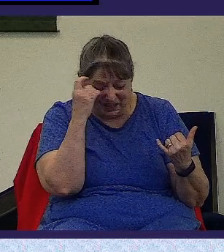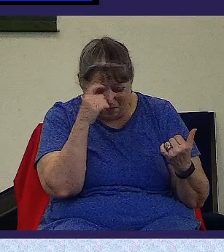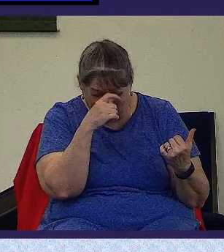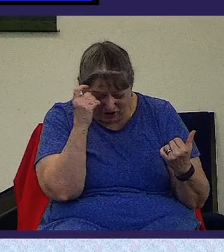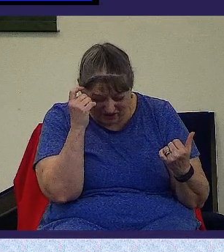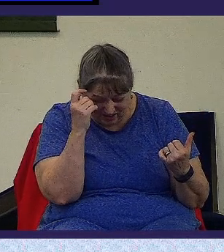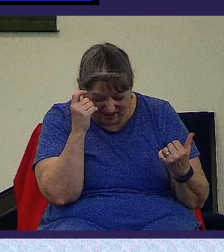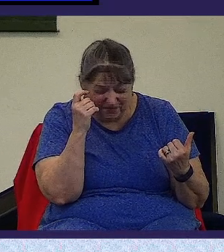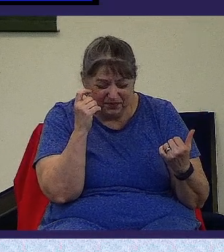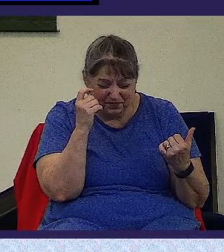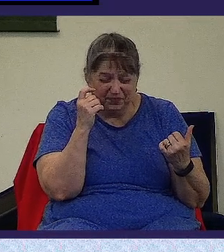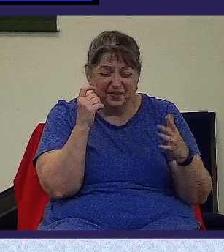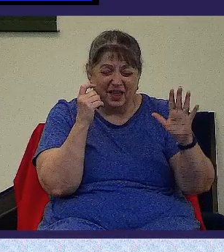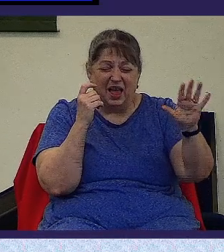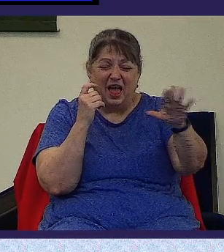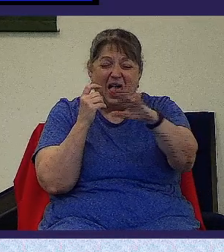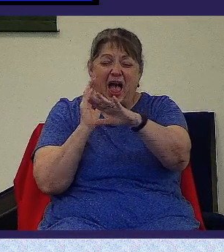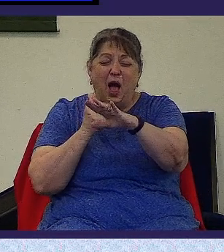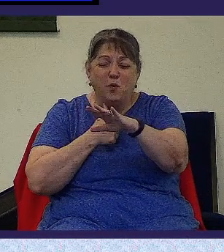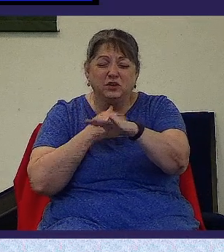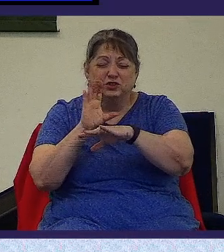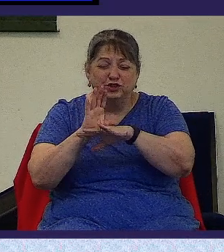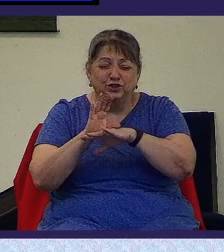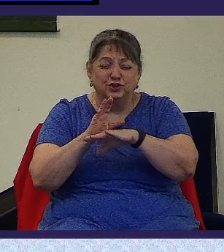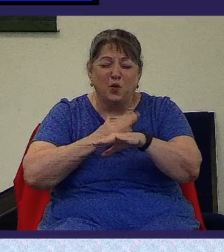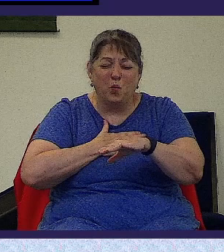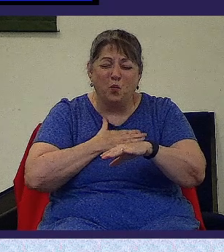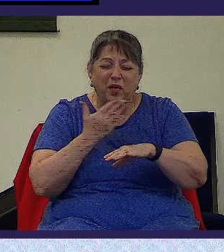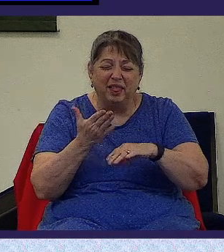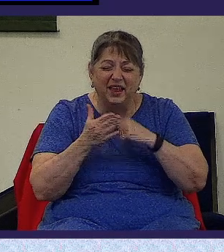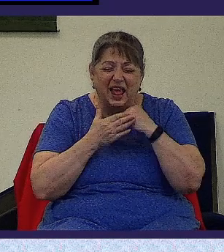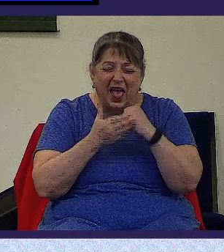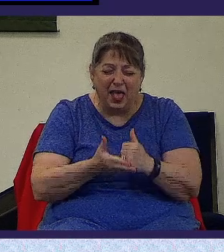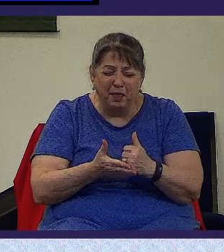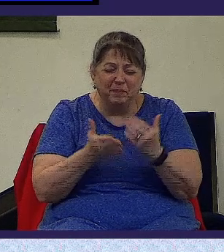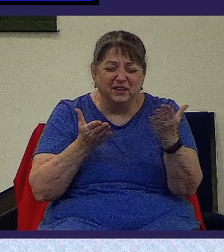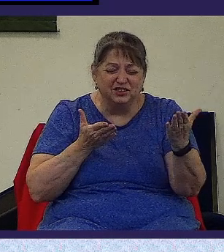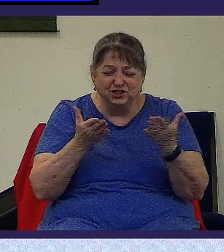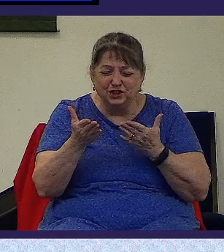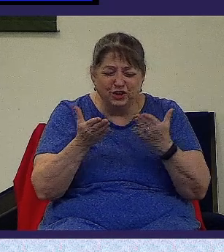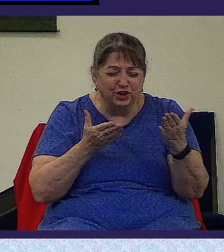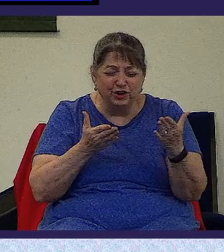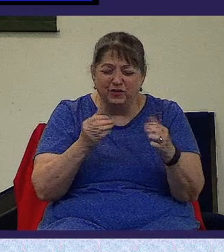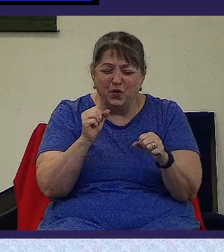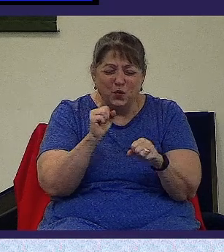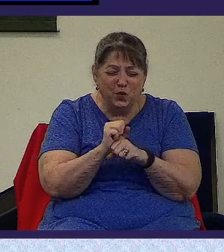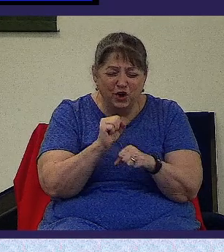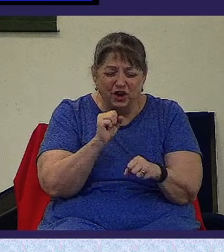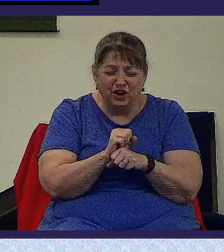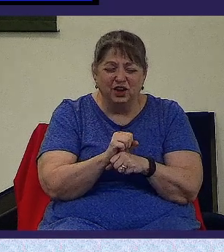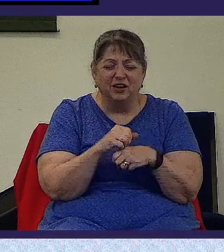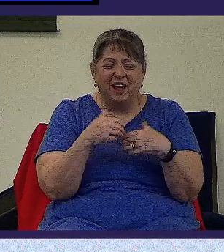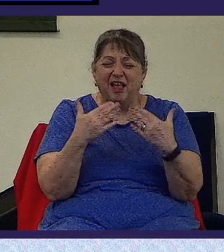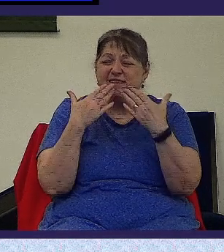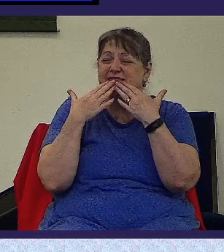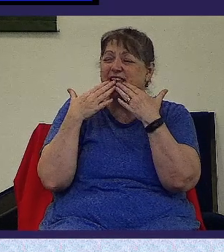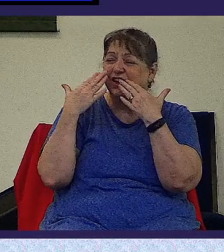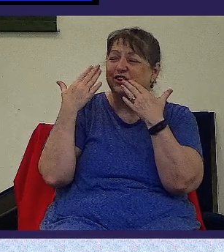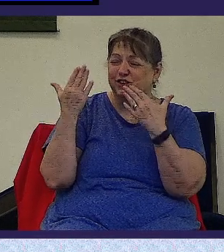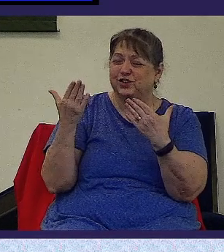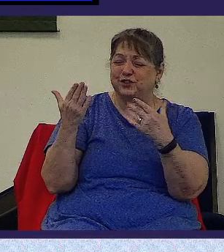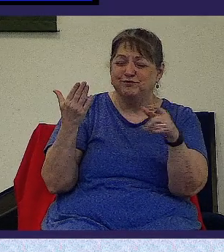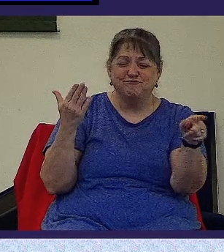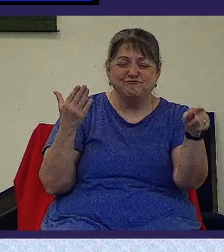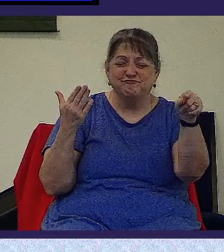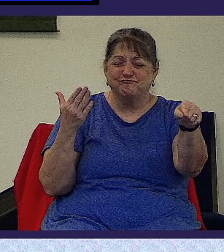that has men and women that uh want to be a part of serving they're here to serve they're here to to reach out they're here to be